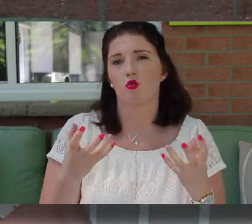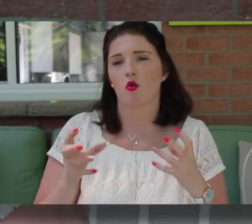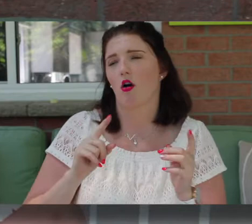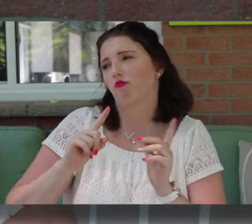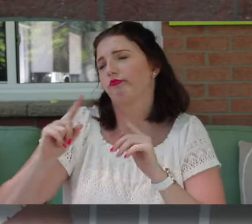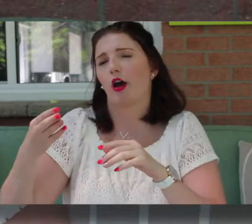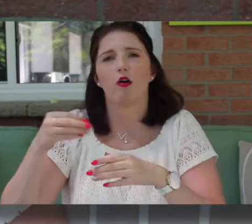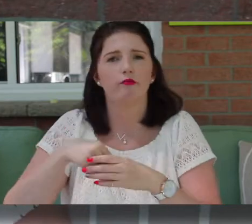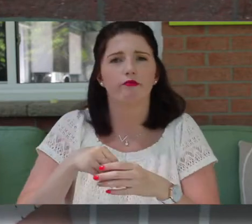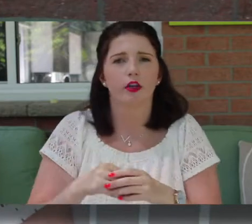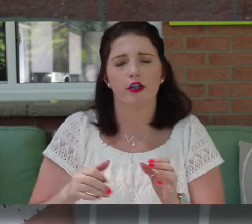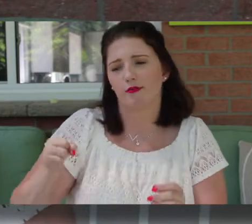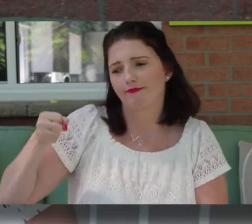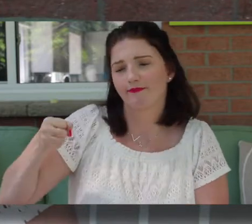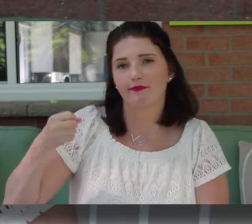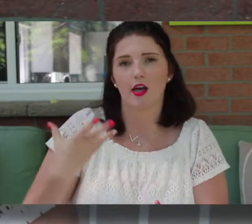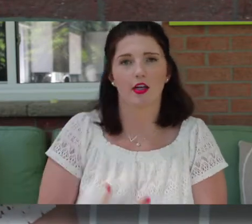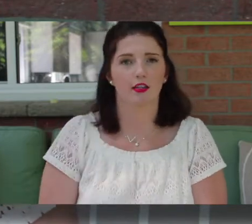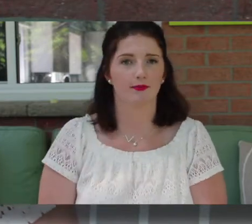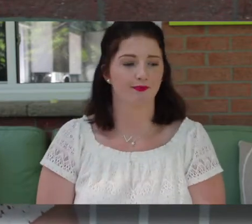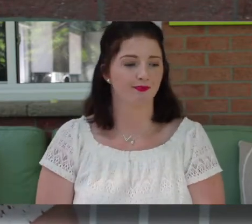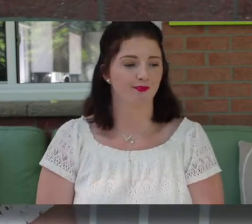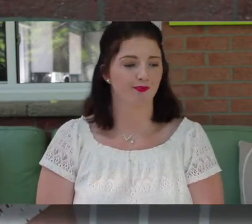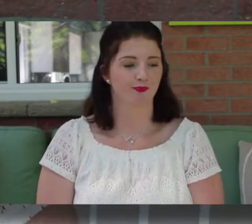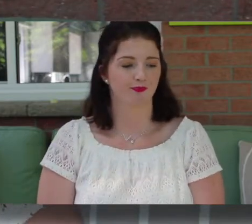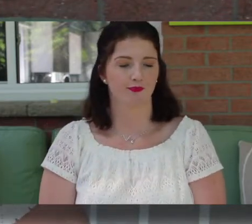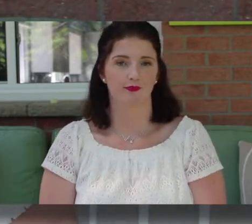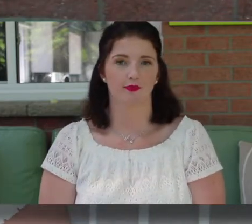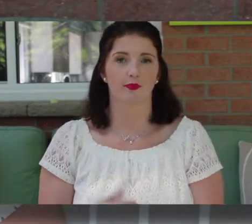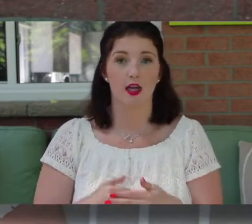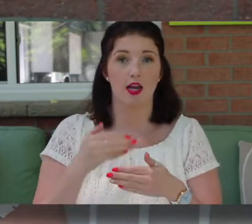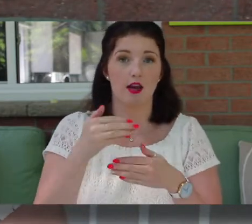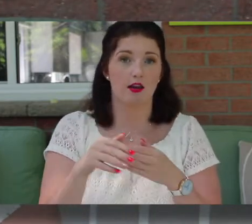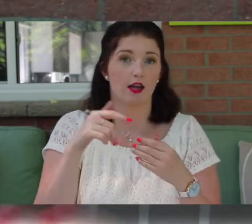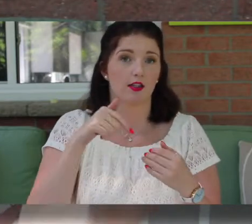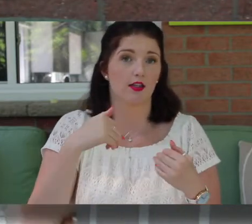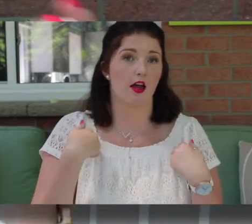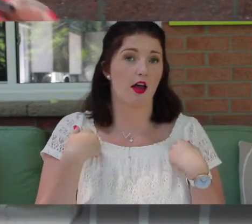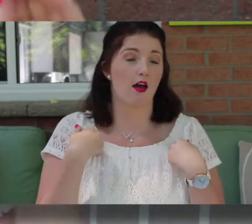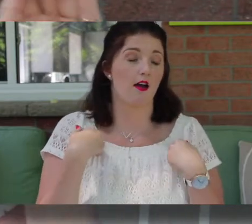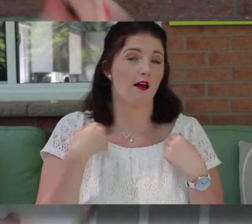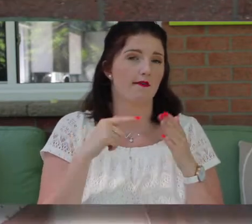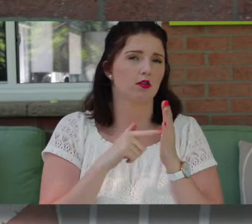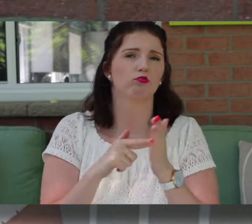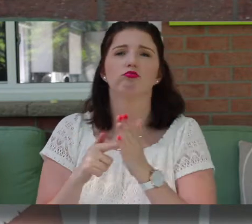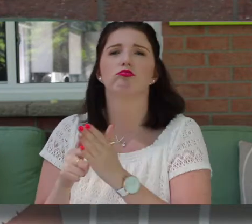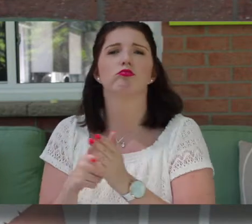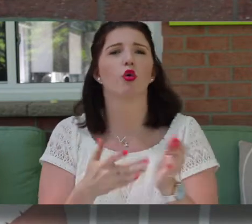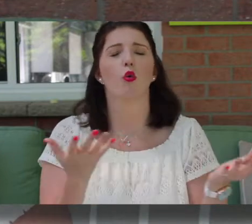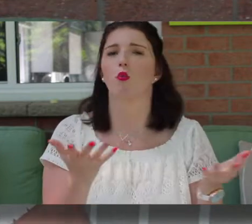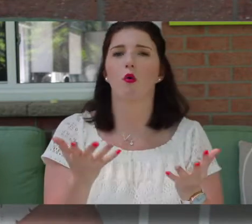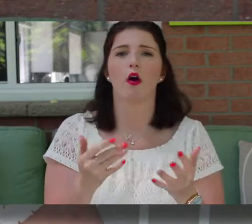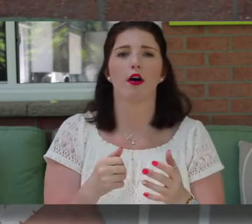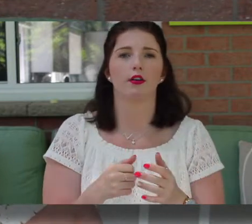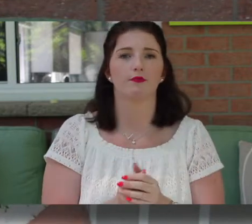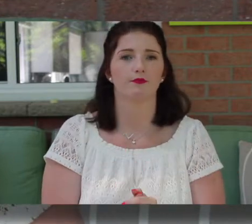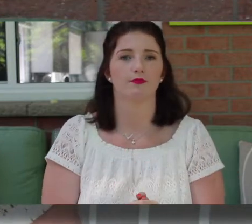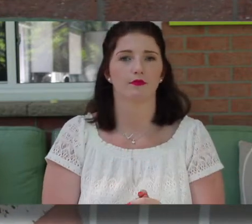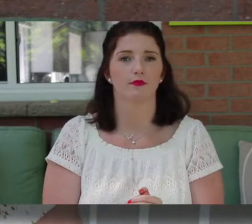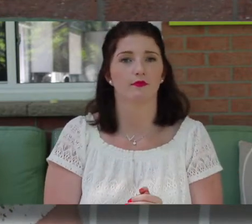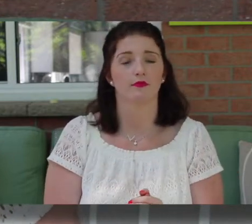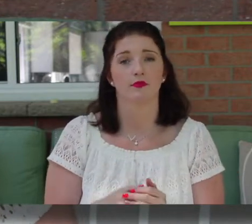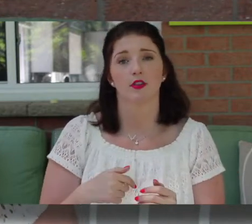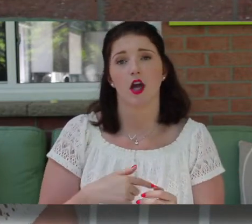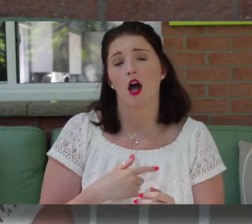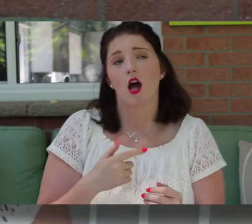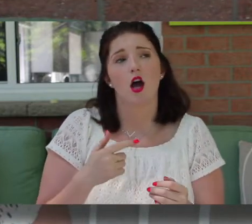can't open it. But it does come with a little brush inside, which is pretty good if you want to take it on the go. Both